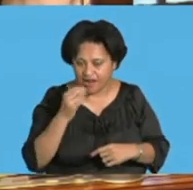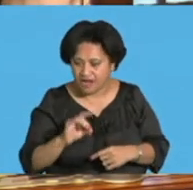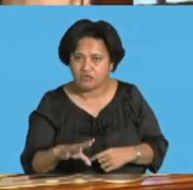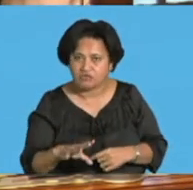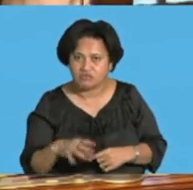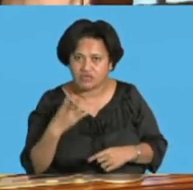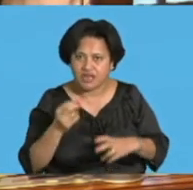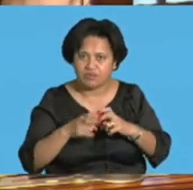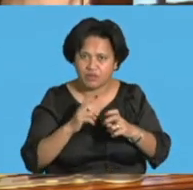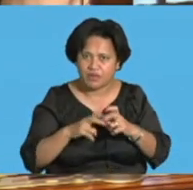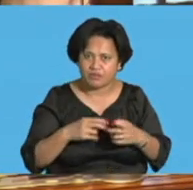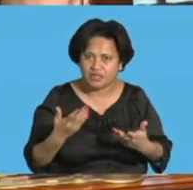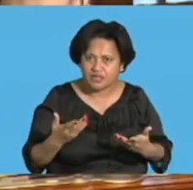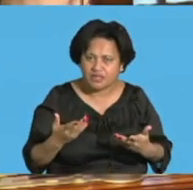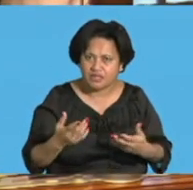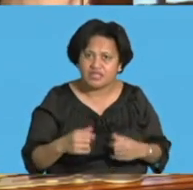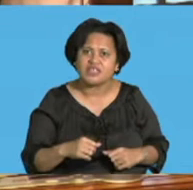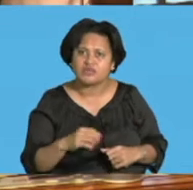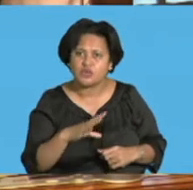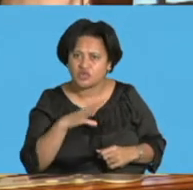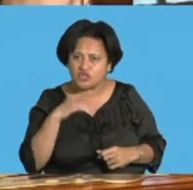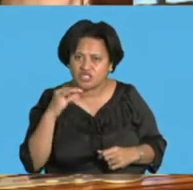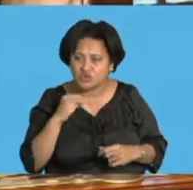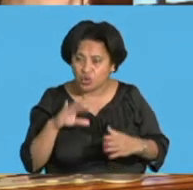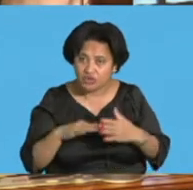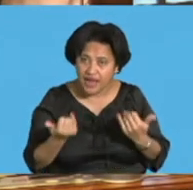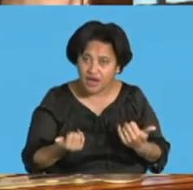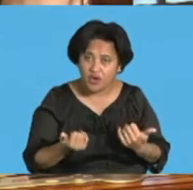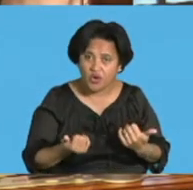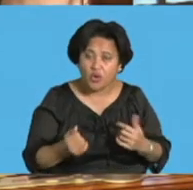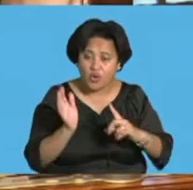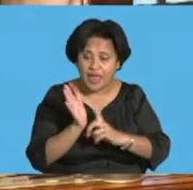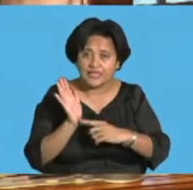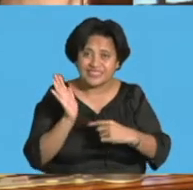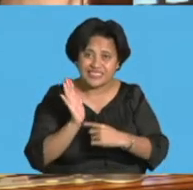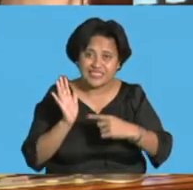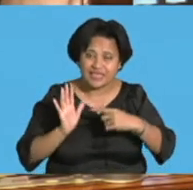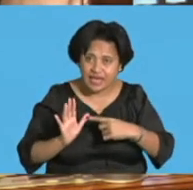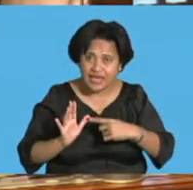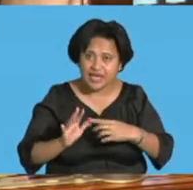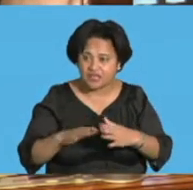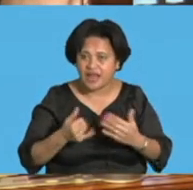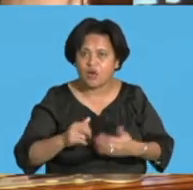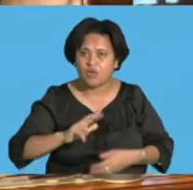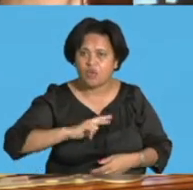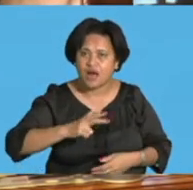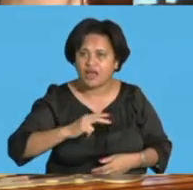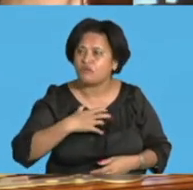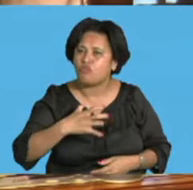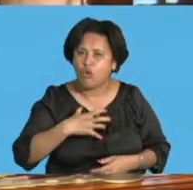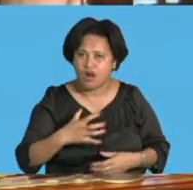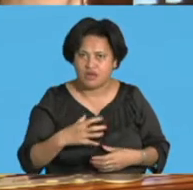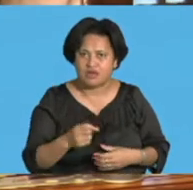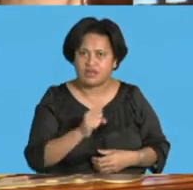It is a sad indictment that LTA has to now employ an additional 100 enforcement officers due to the level of fraud on our transport